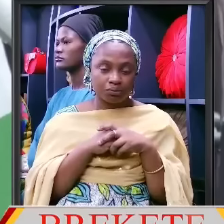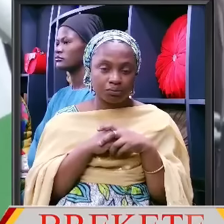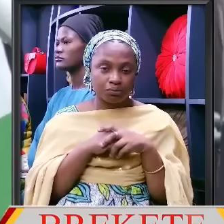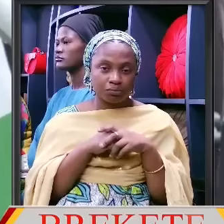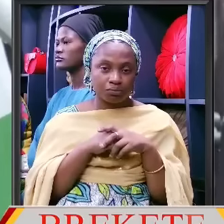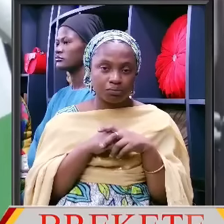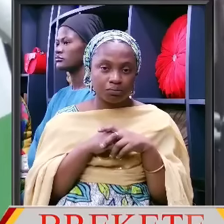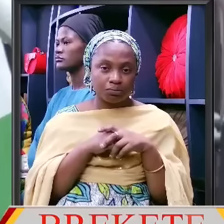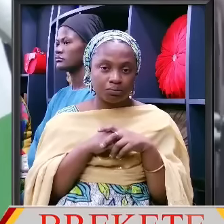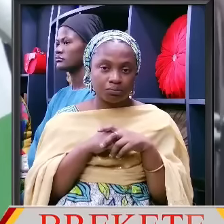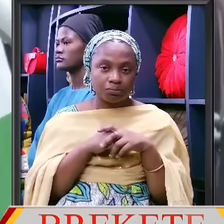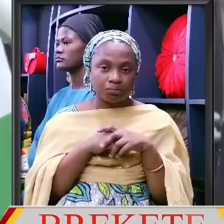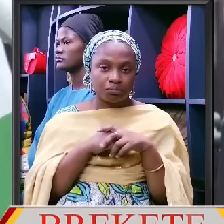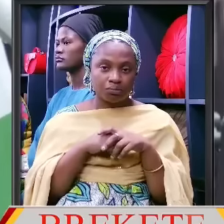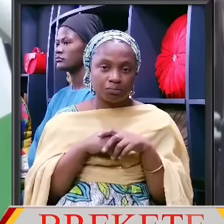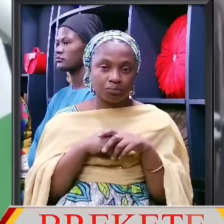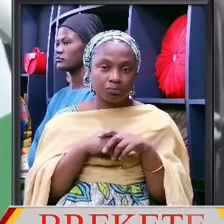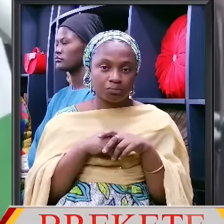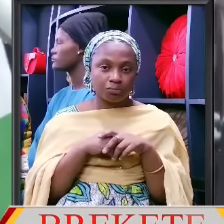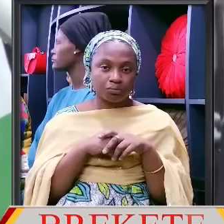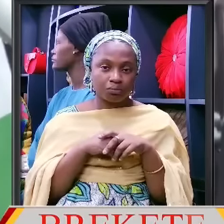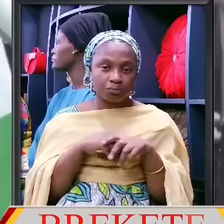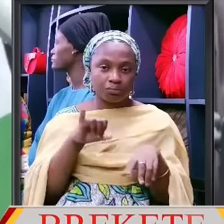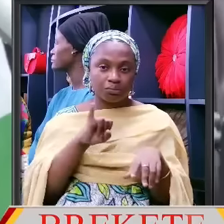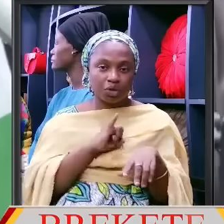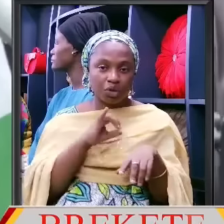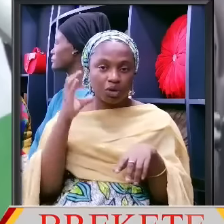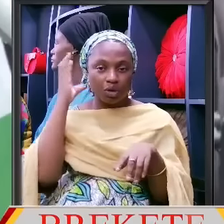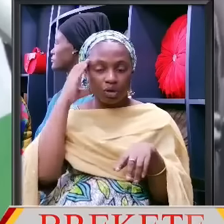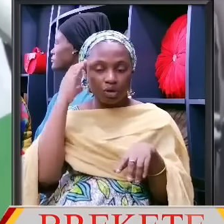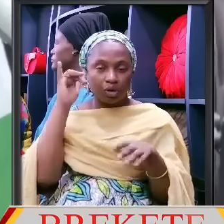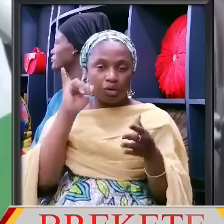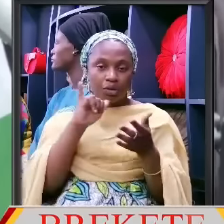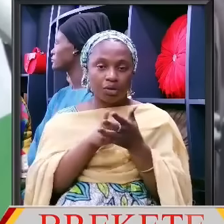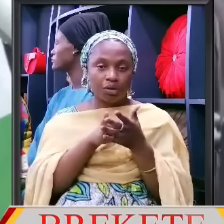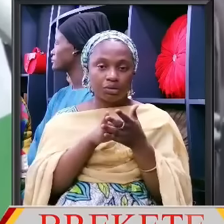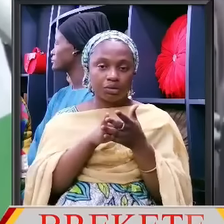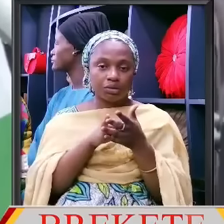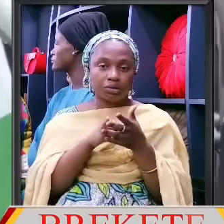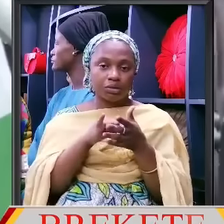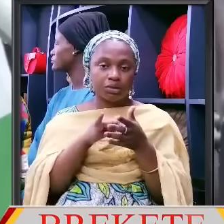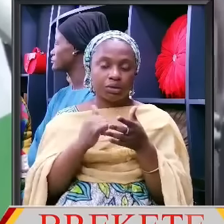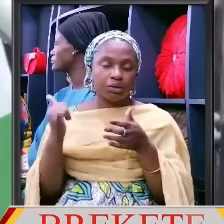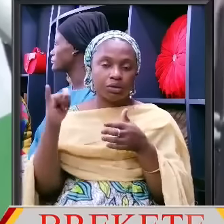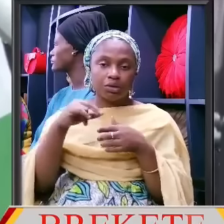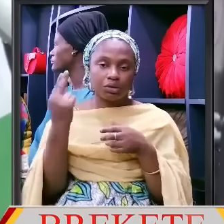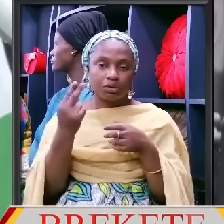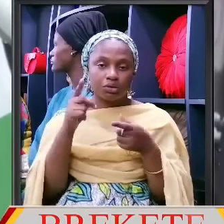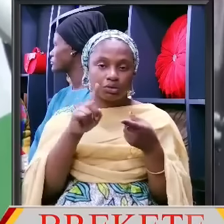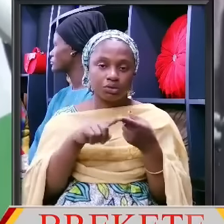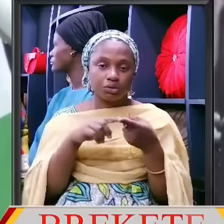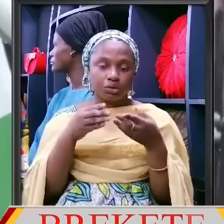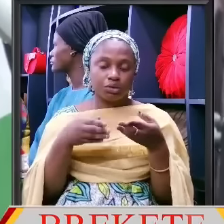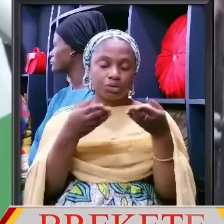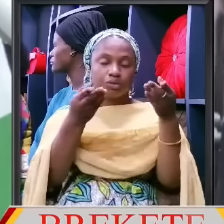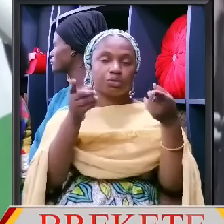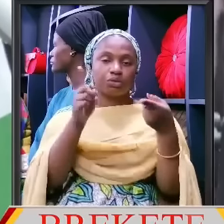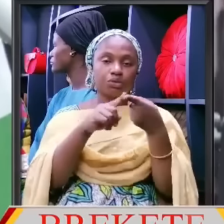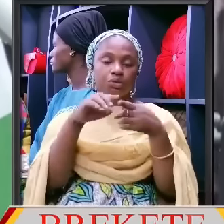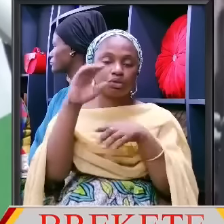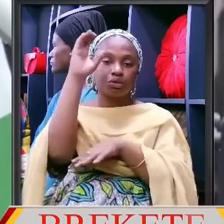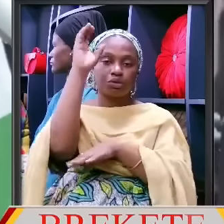they carry you go that church right from when you day small. Yes. Till you can't grow. Yes, sir. Tell us your